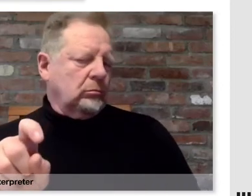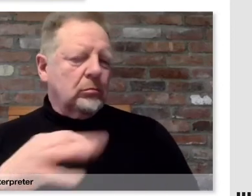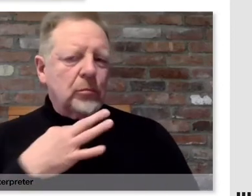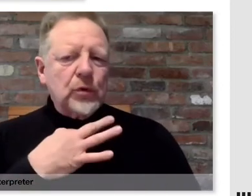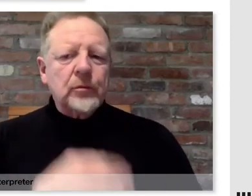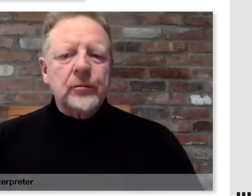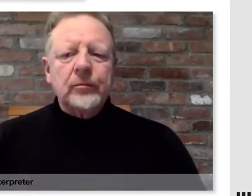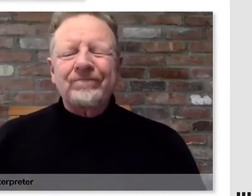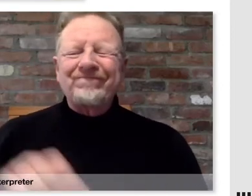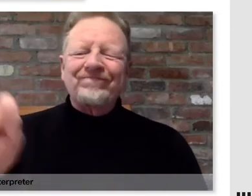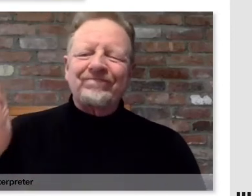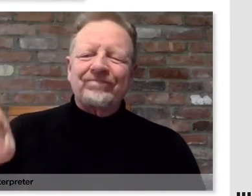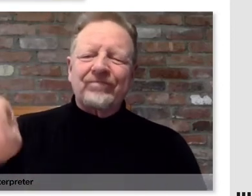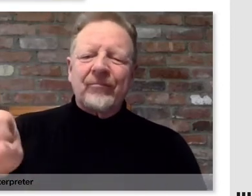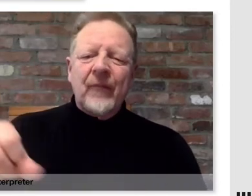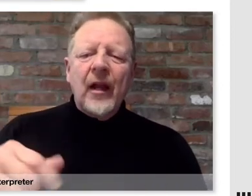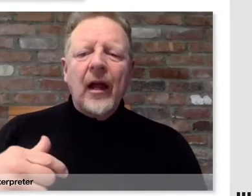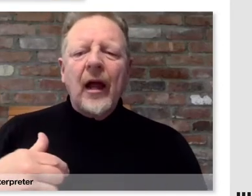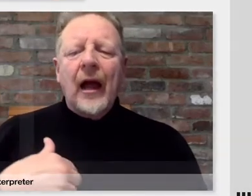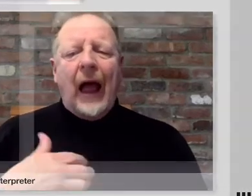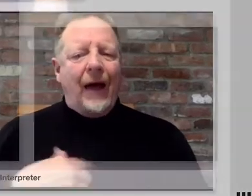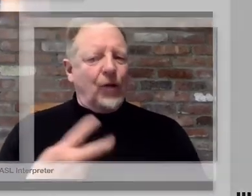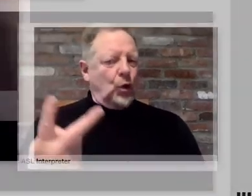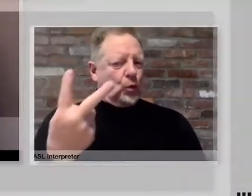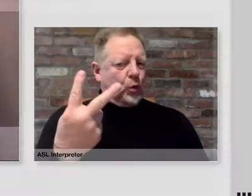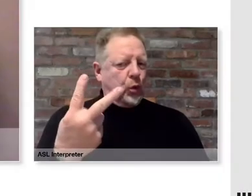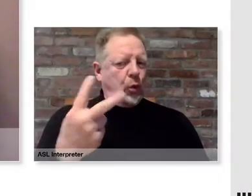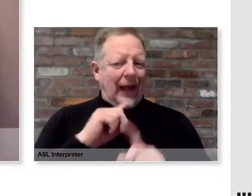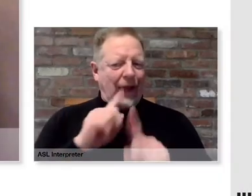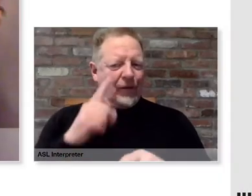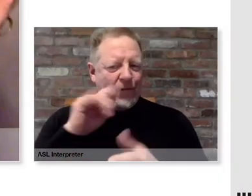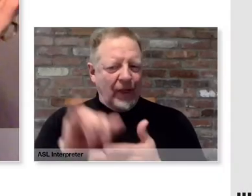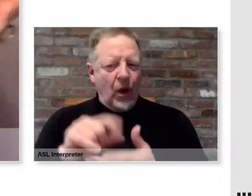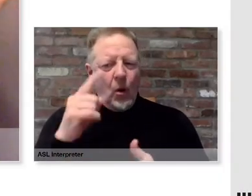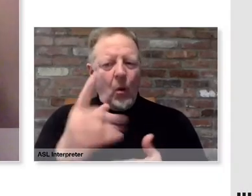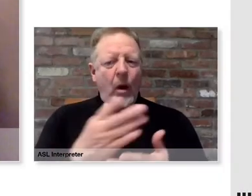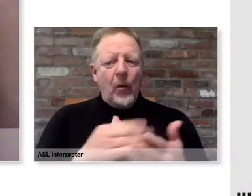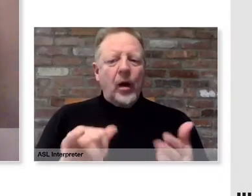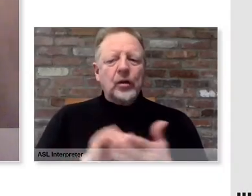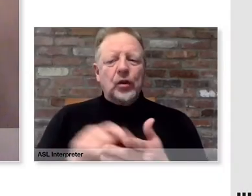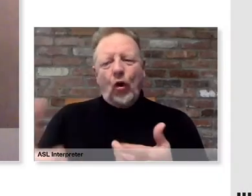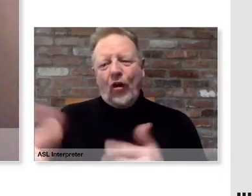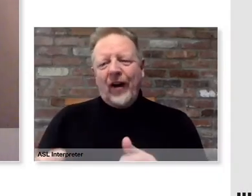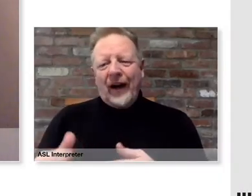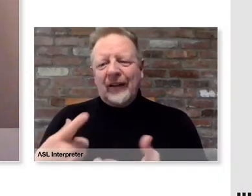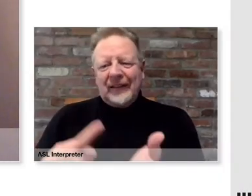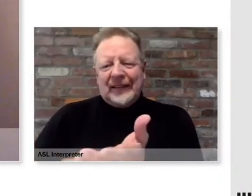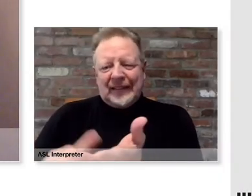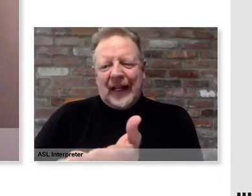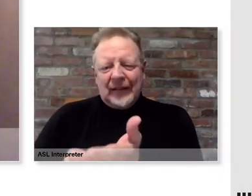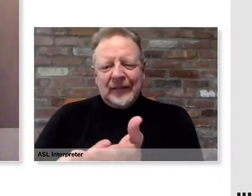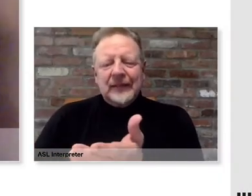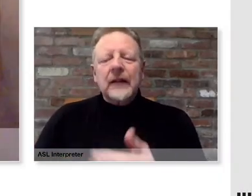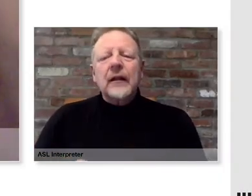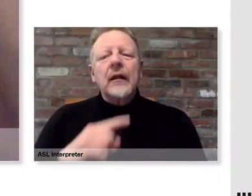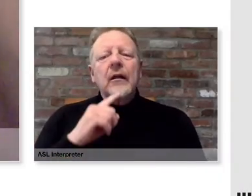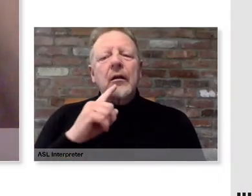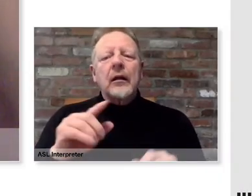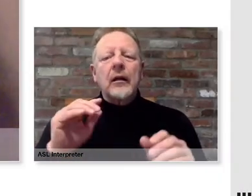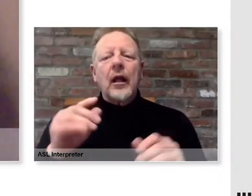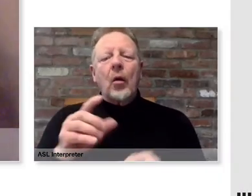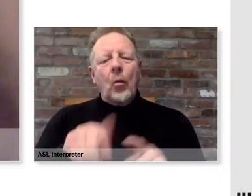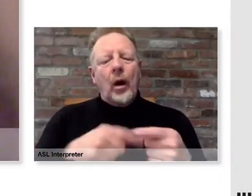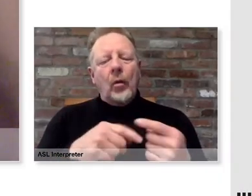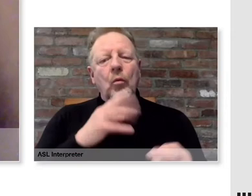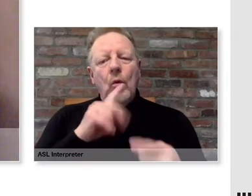Yeah, I have a twofold answer to that. And one part I've actually already covered, but when I was talking to scientists